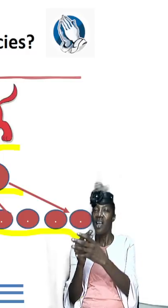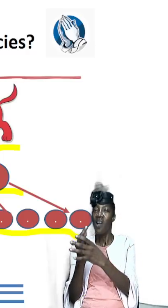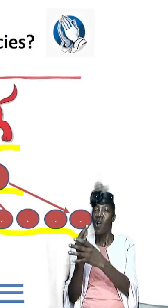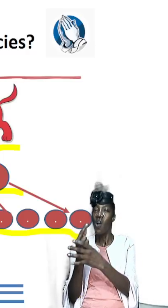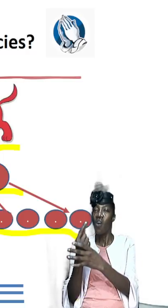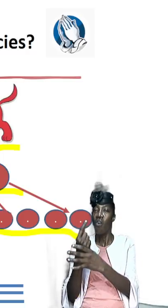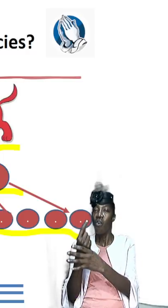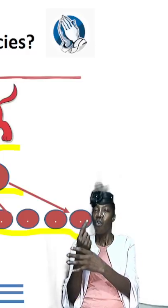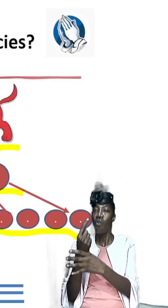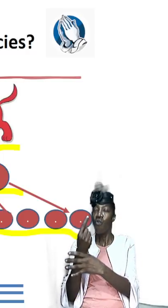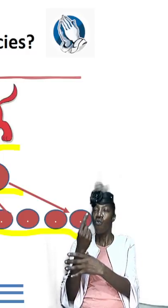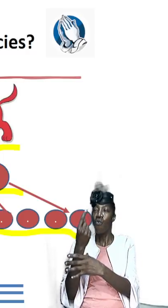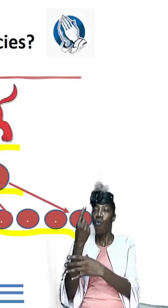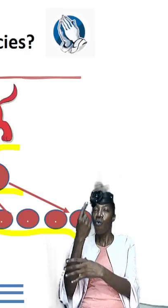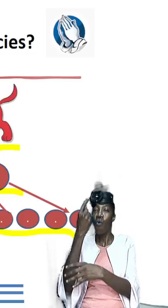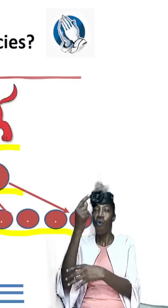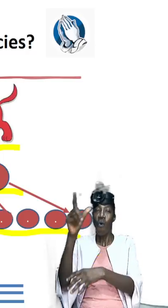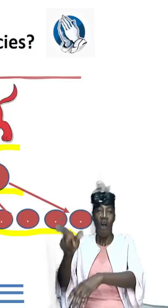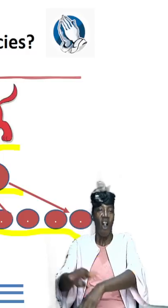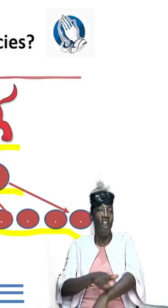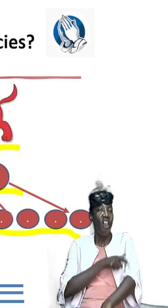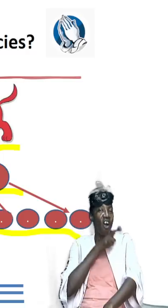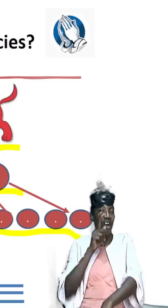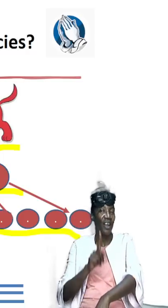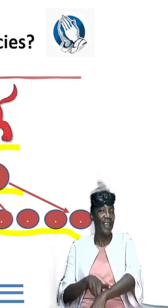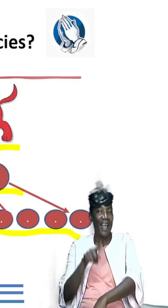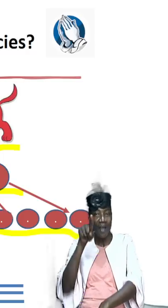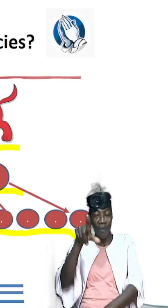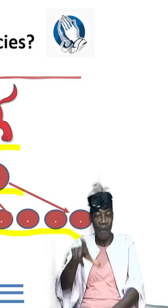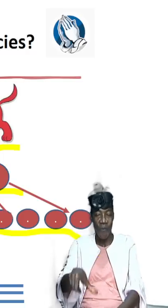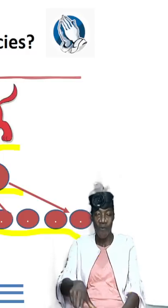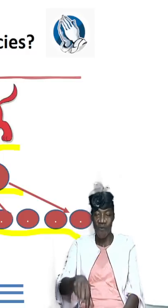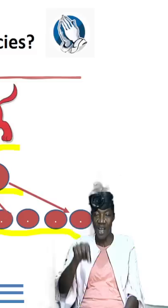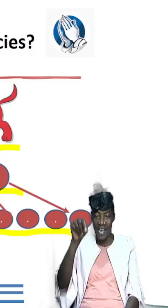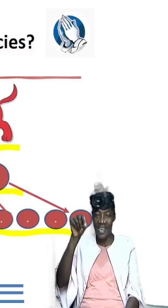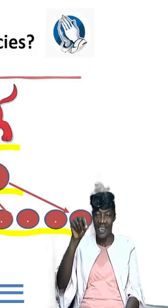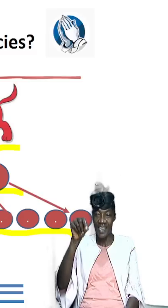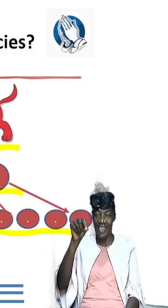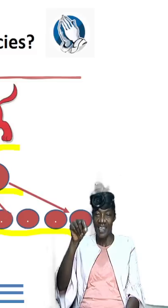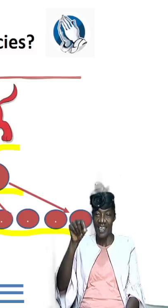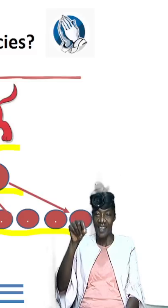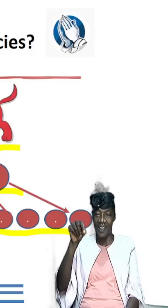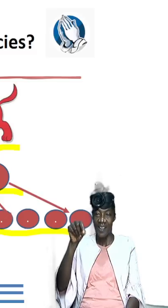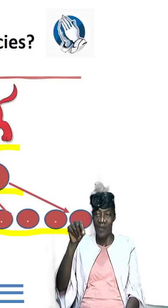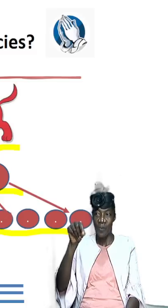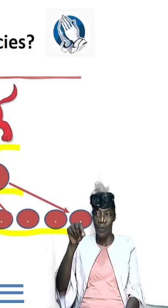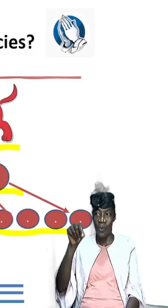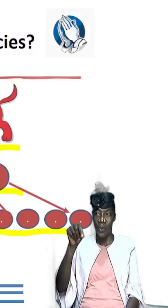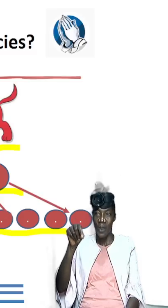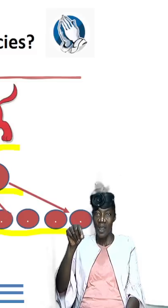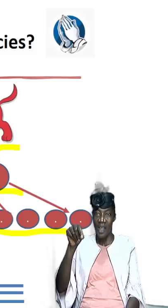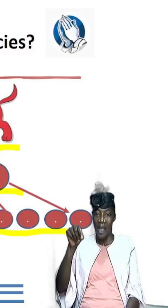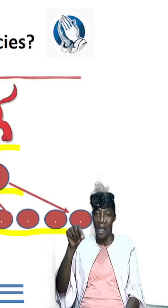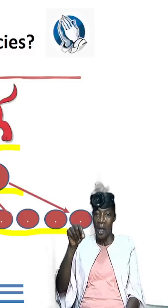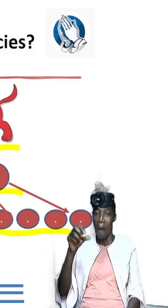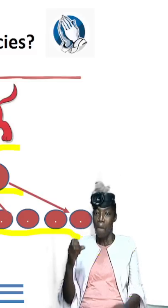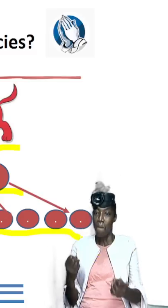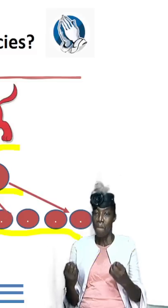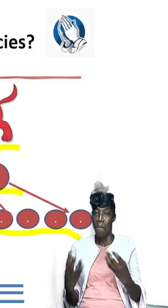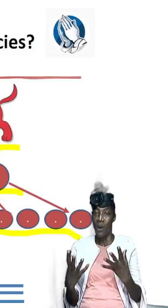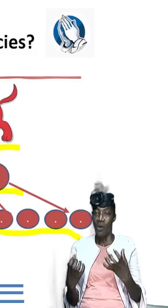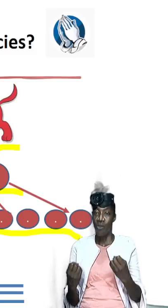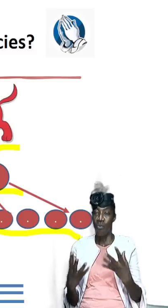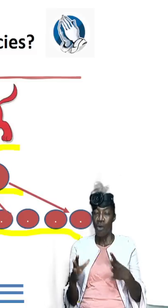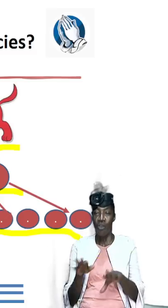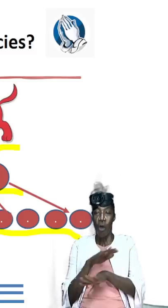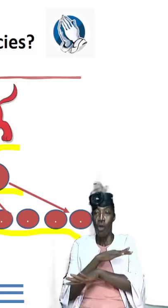a long time, you're going to find in that pool of offspring many that don't